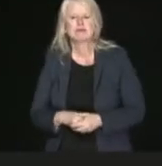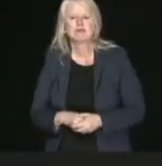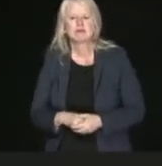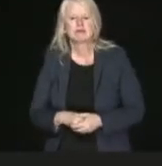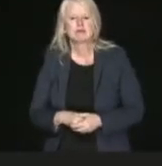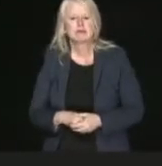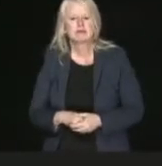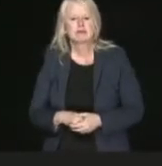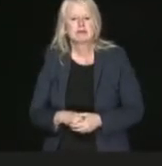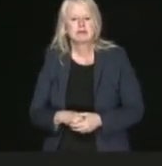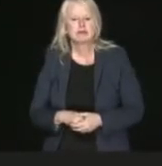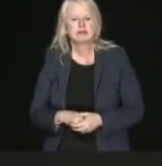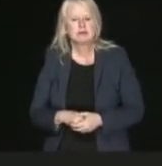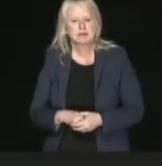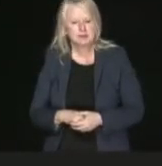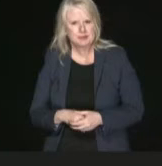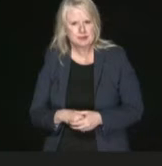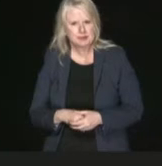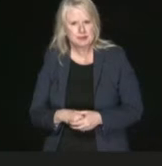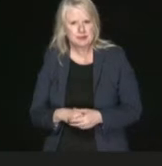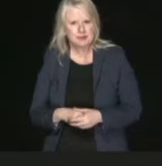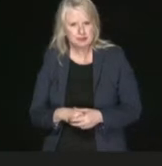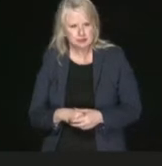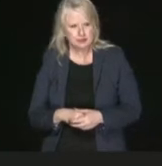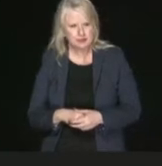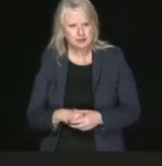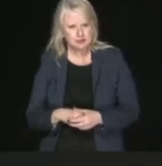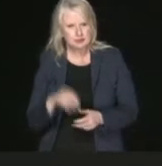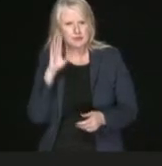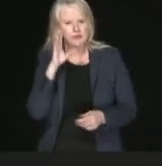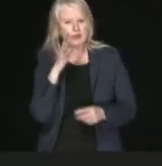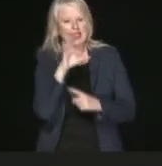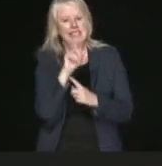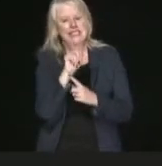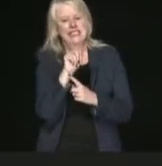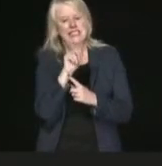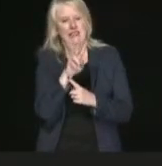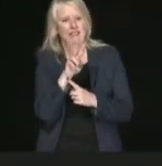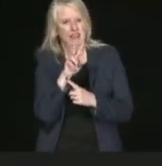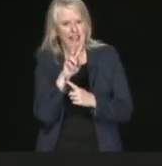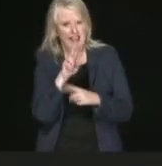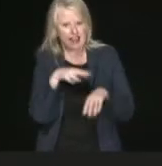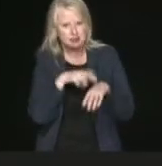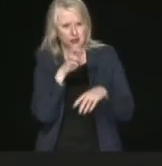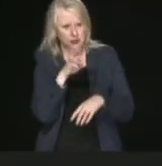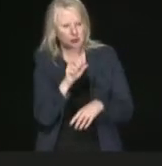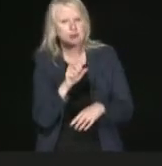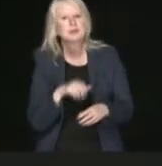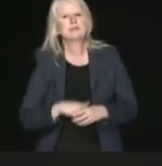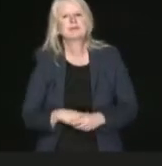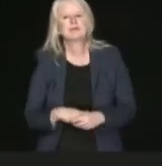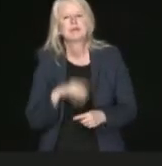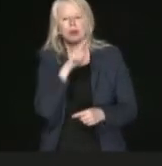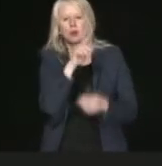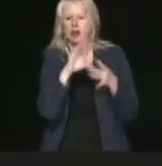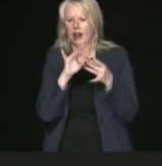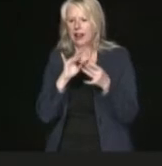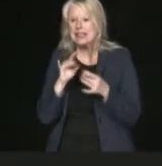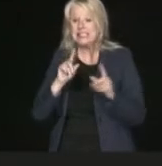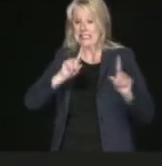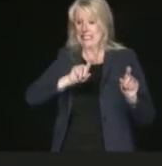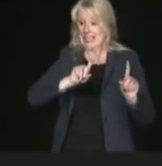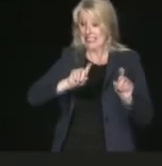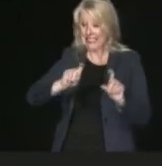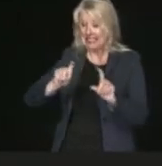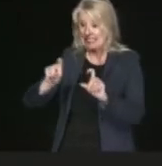Prime Minister, Rachel Haynes here from CTV National News. You've said a number of times that testing is an essential way to flatten the